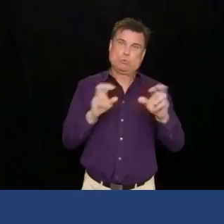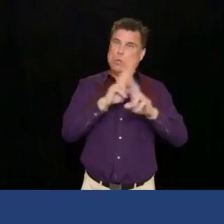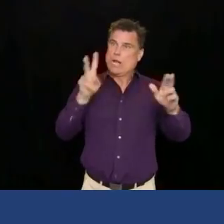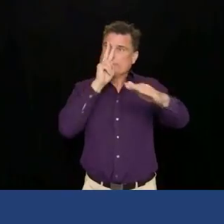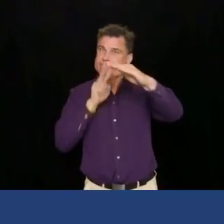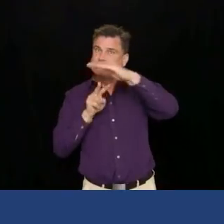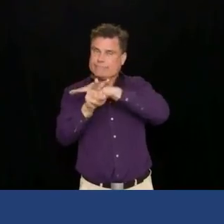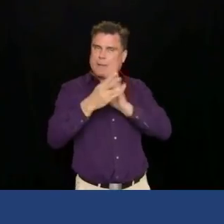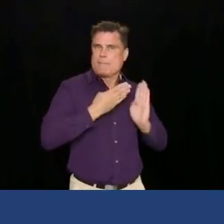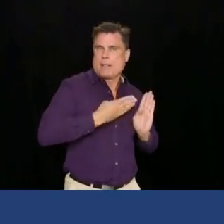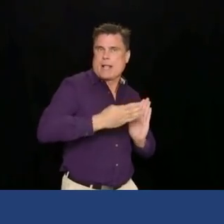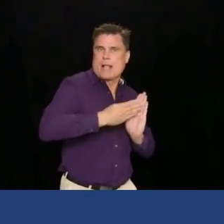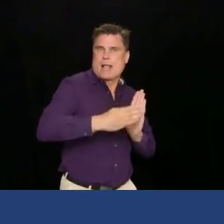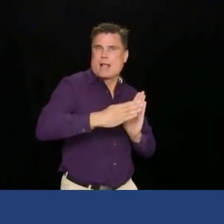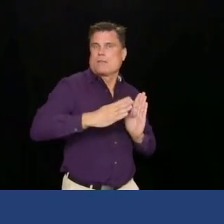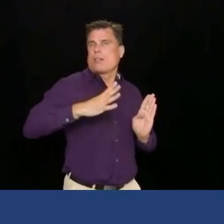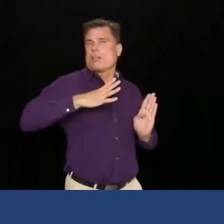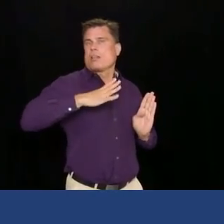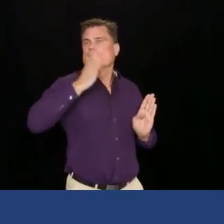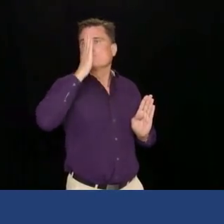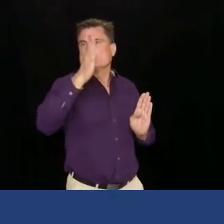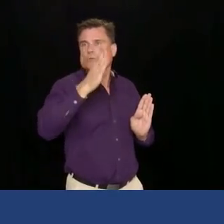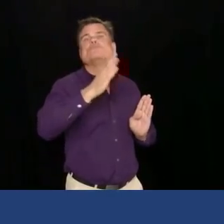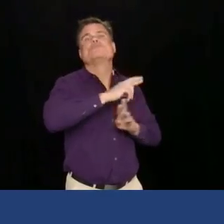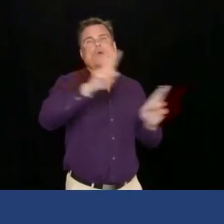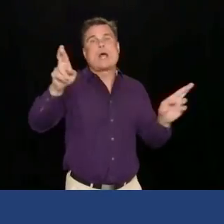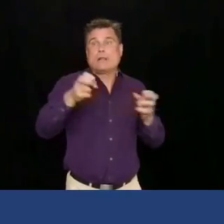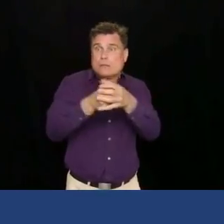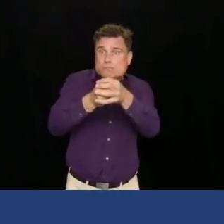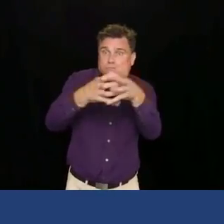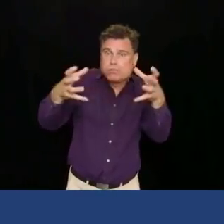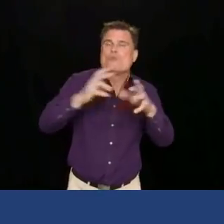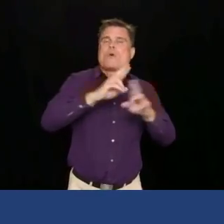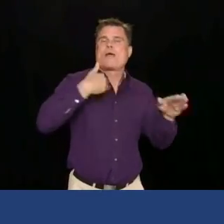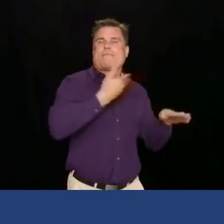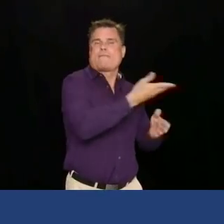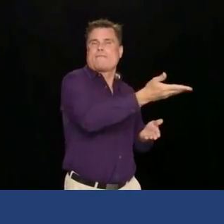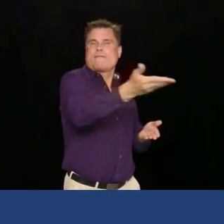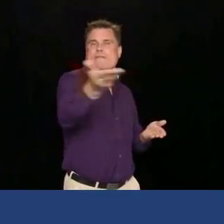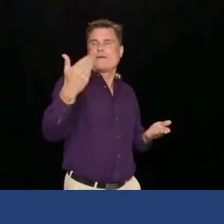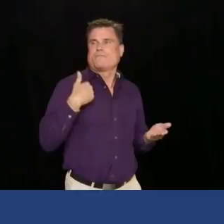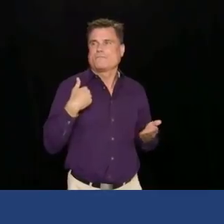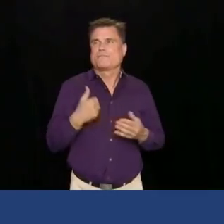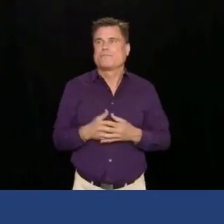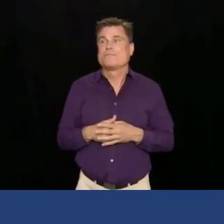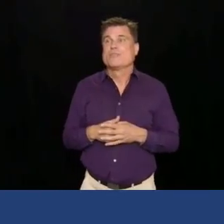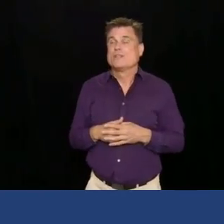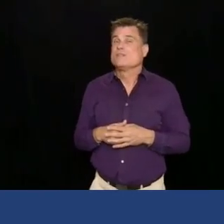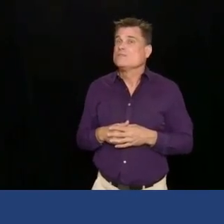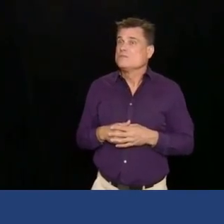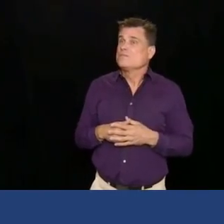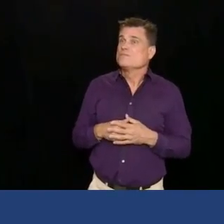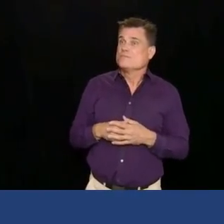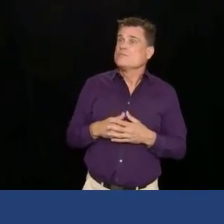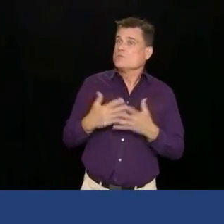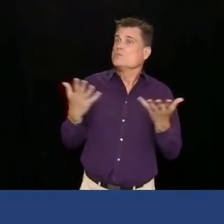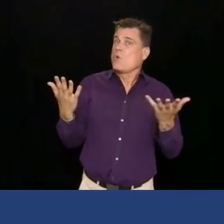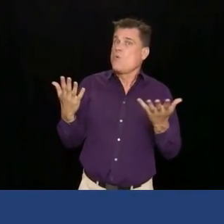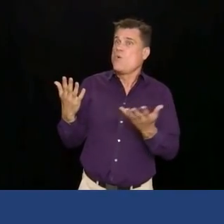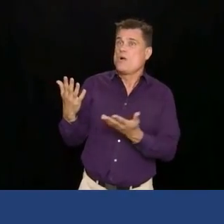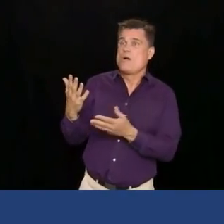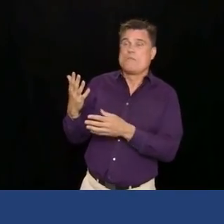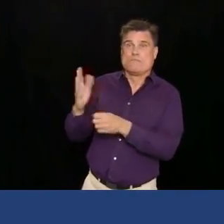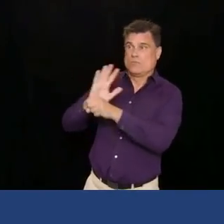long-term care and the increased demand that will be on our system. COVID-19 has had significant impact on